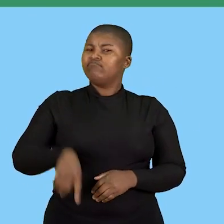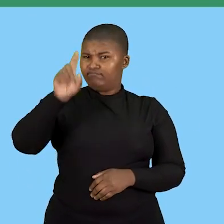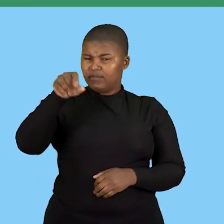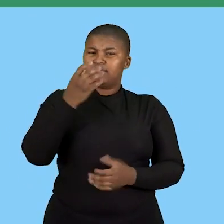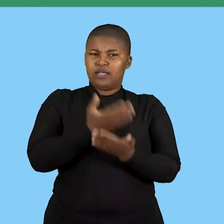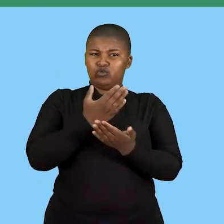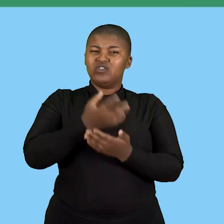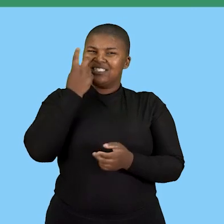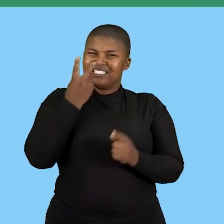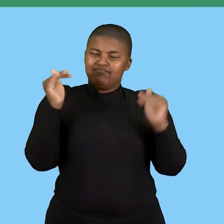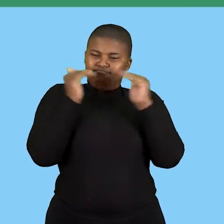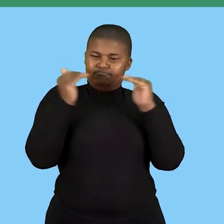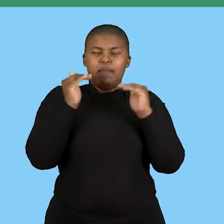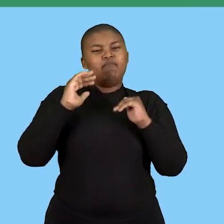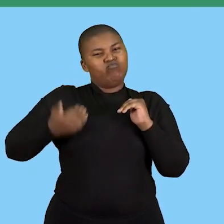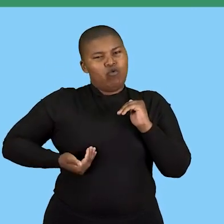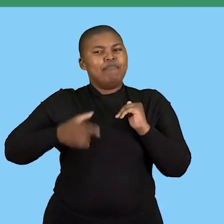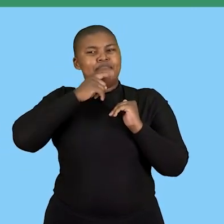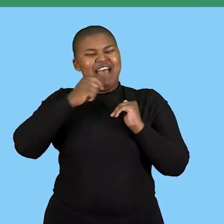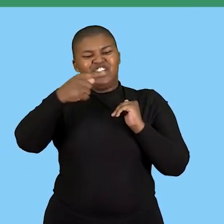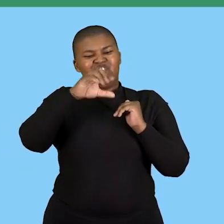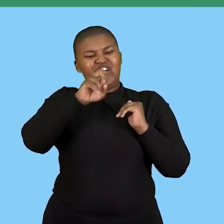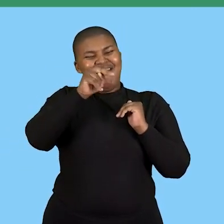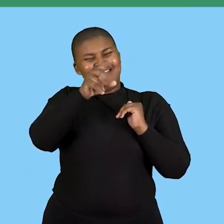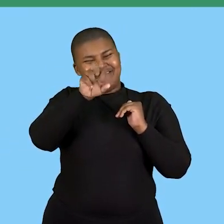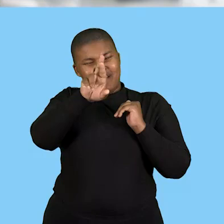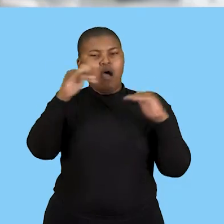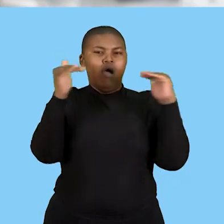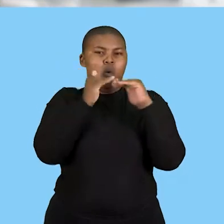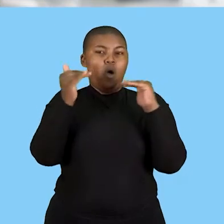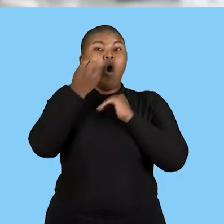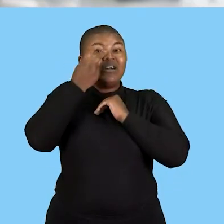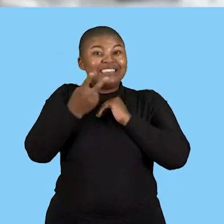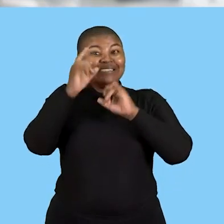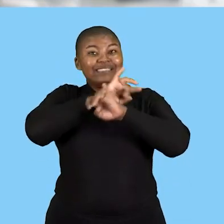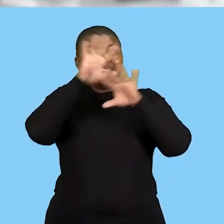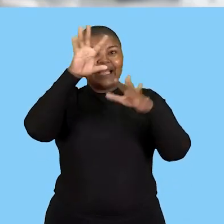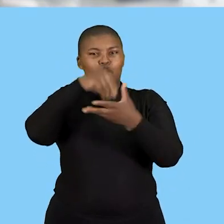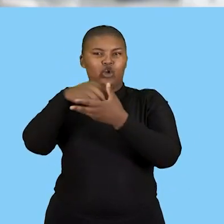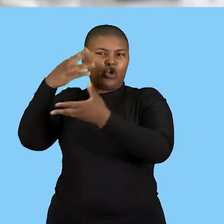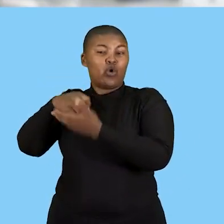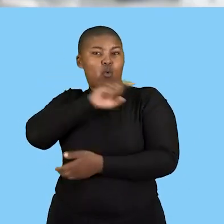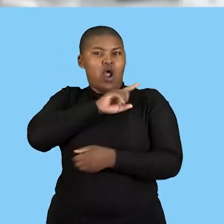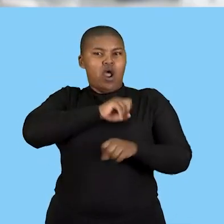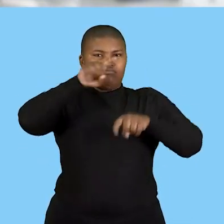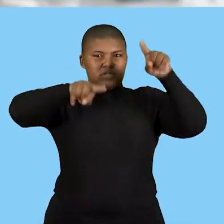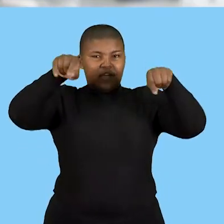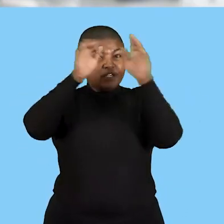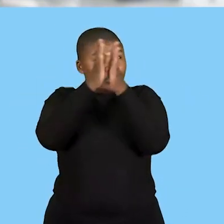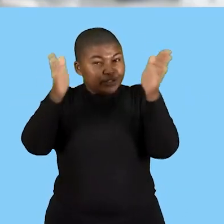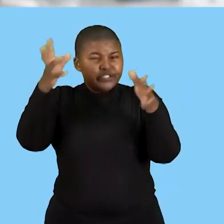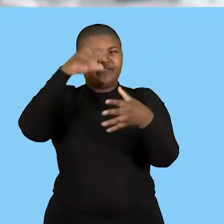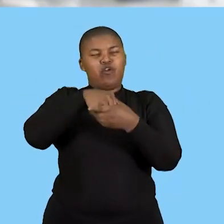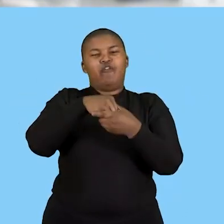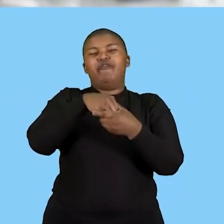environment. We should see equality of the genders to show that you are including, because diversity is about including